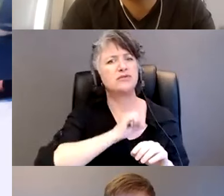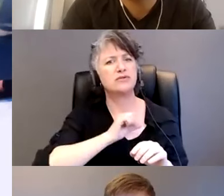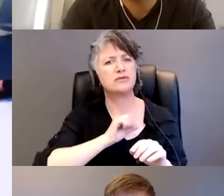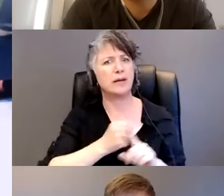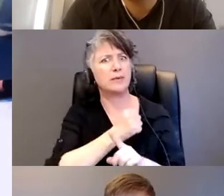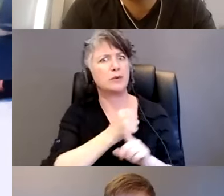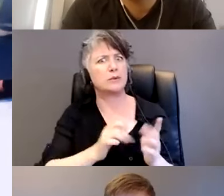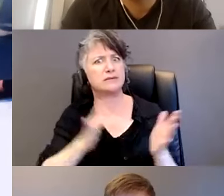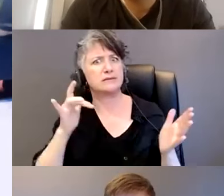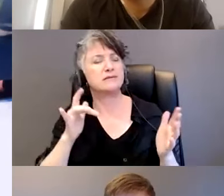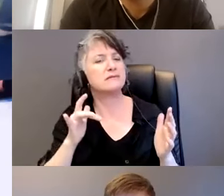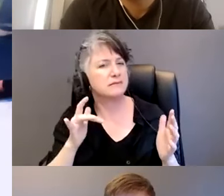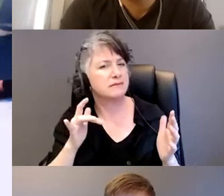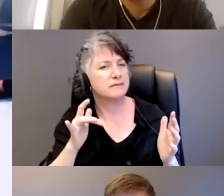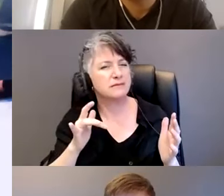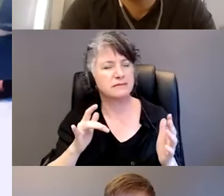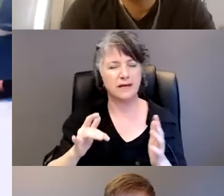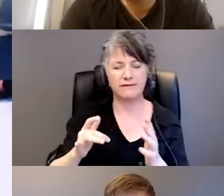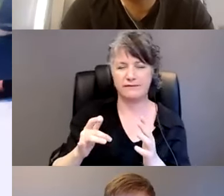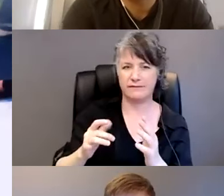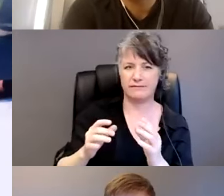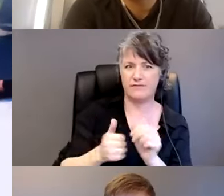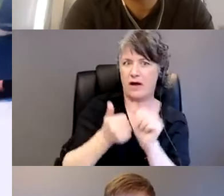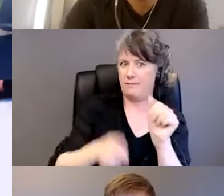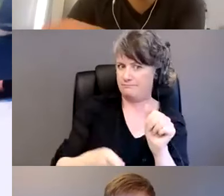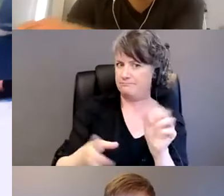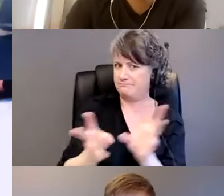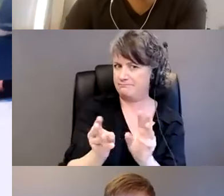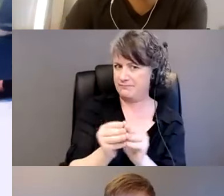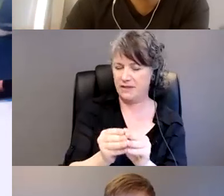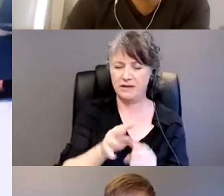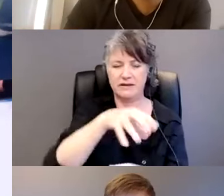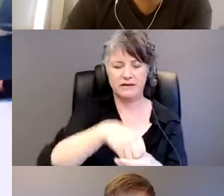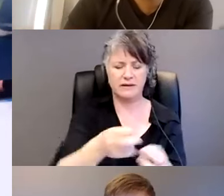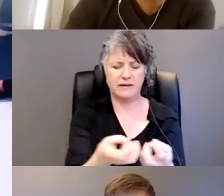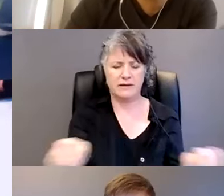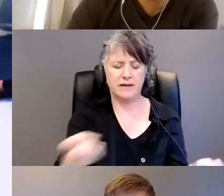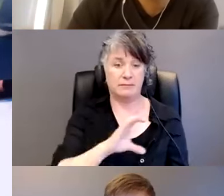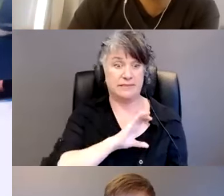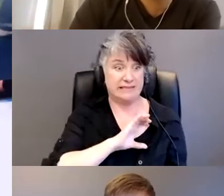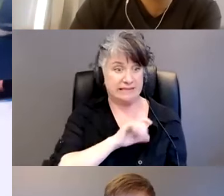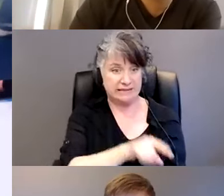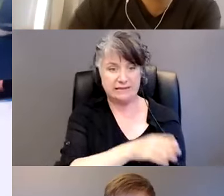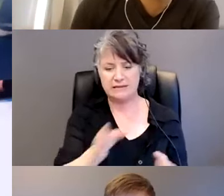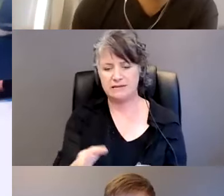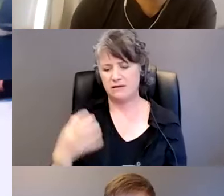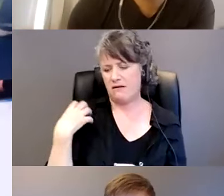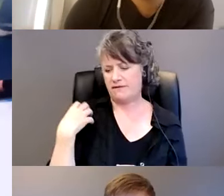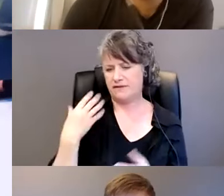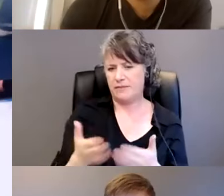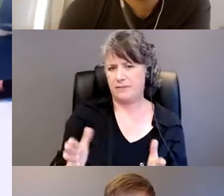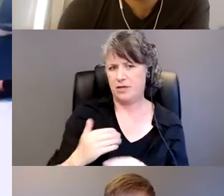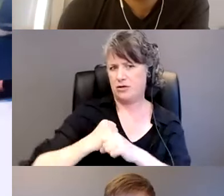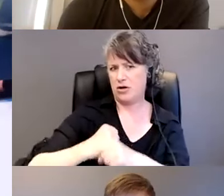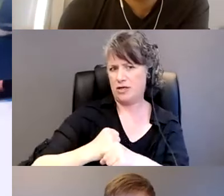panel of speakers, including a police officer and someone from the Office of the Public Guardian Trustee.